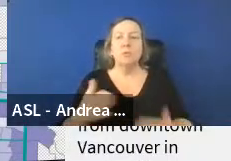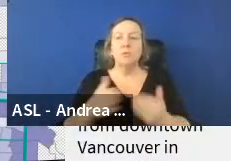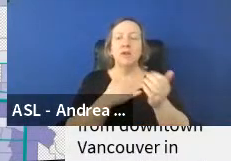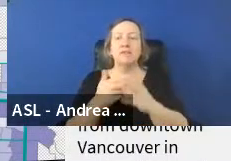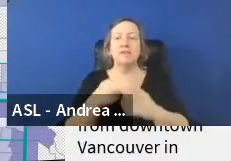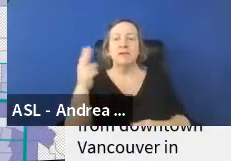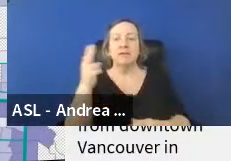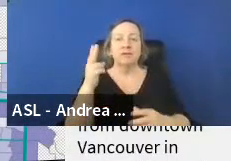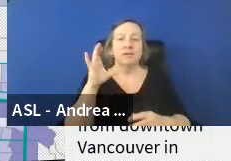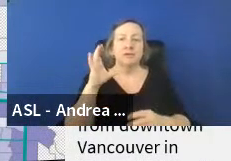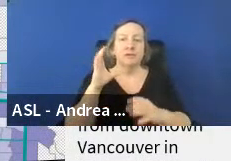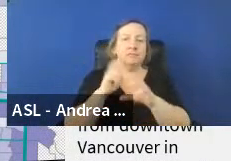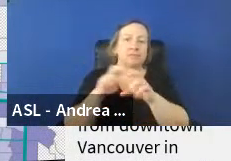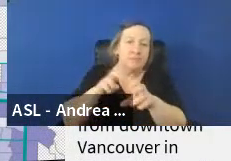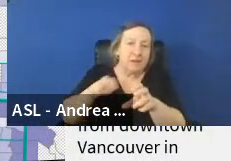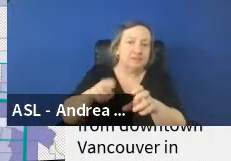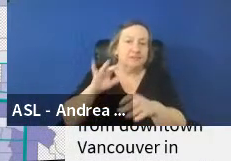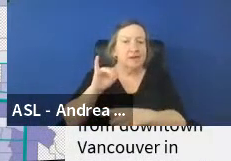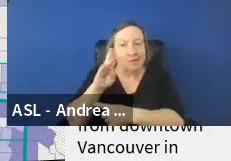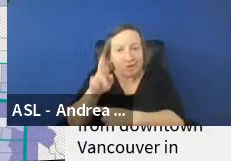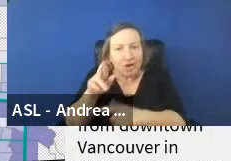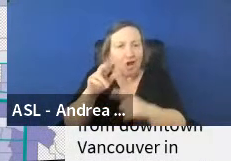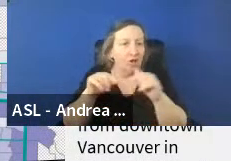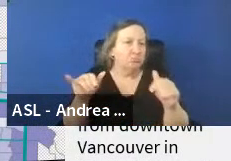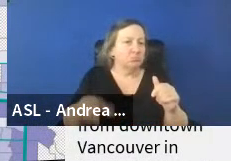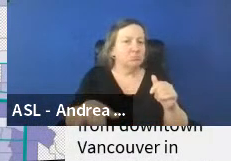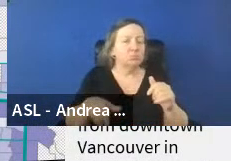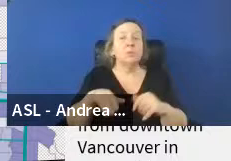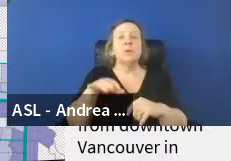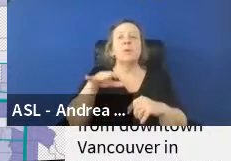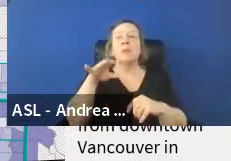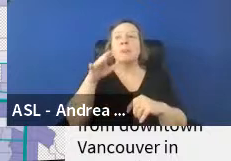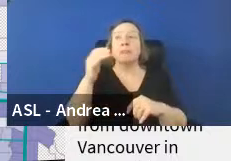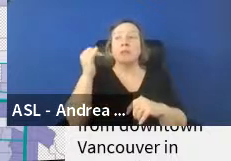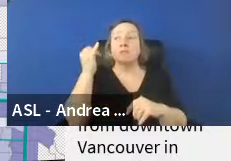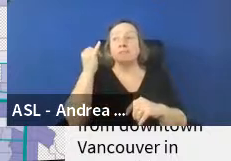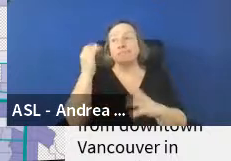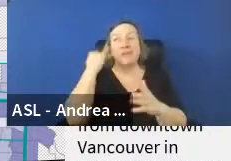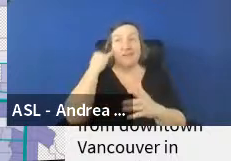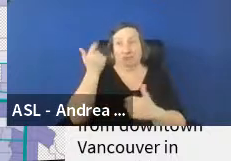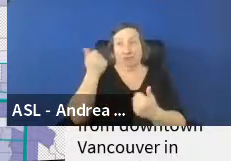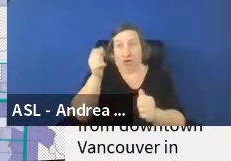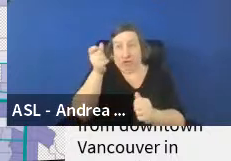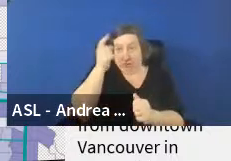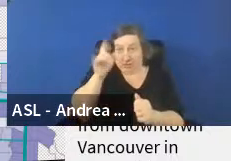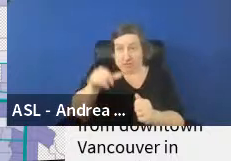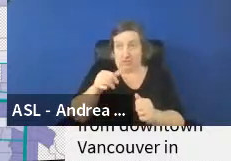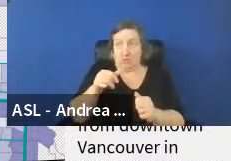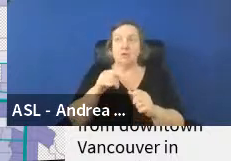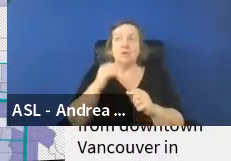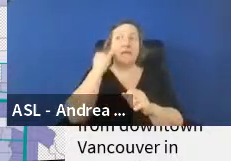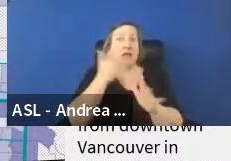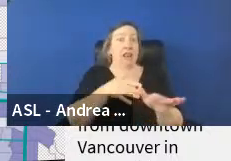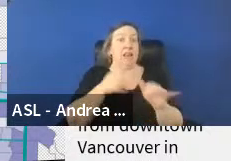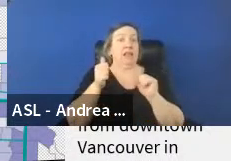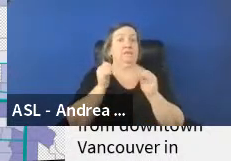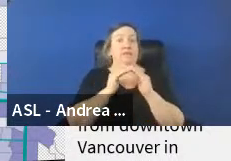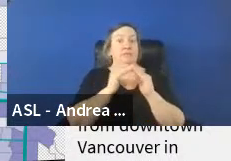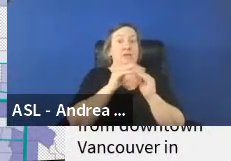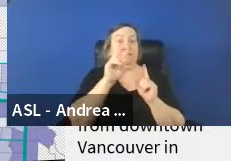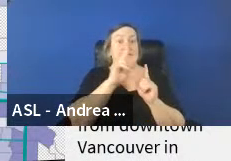option we look at. So an example of how to interpret this, if I were to take transit from downtown Vancouver, again